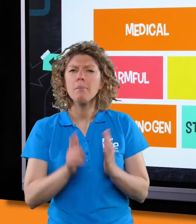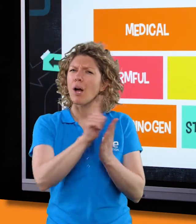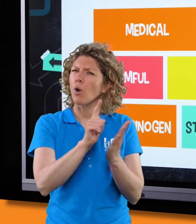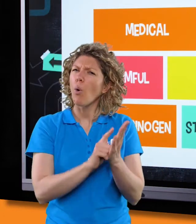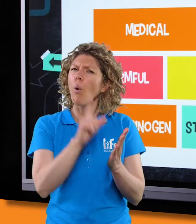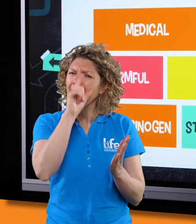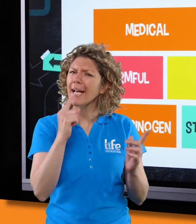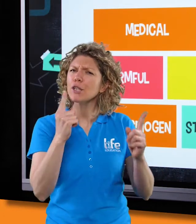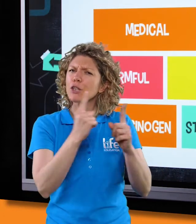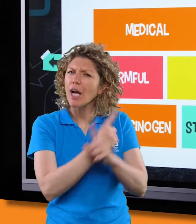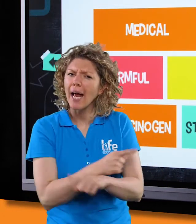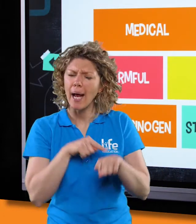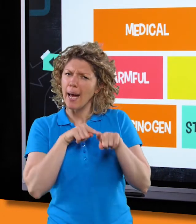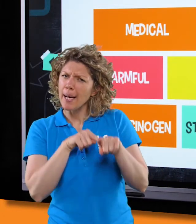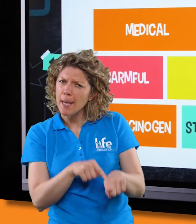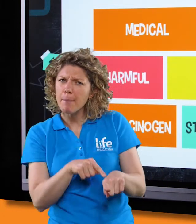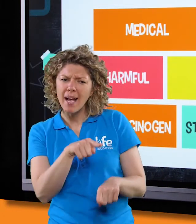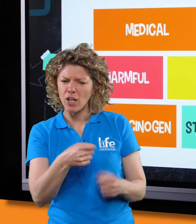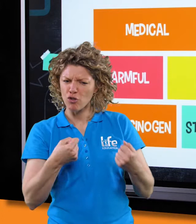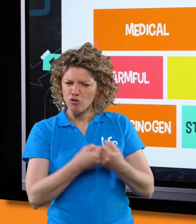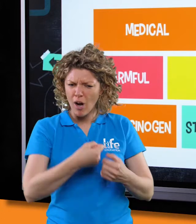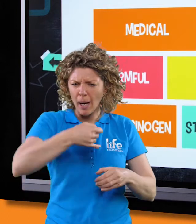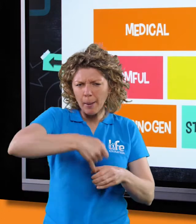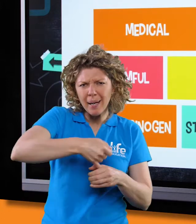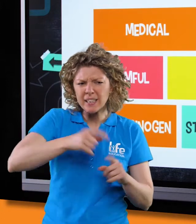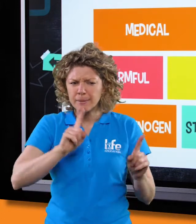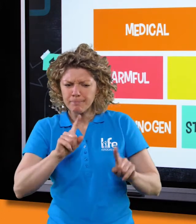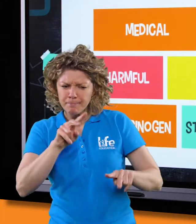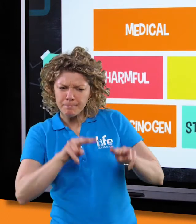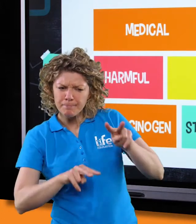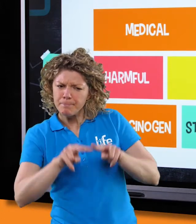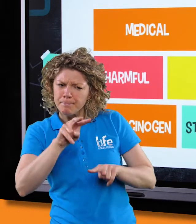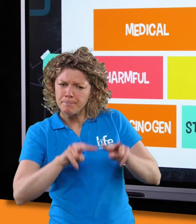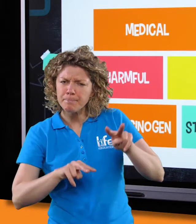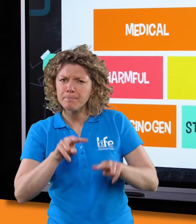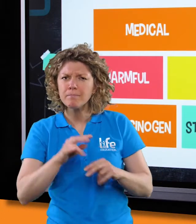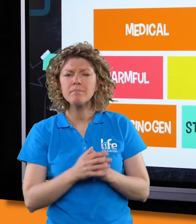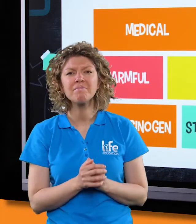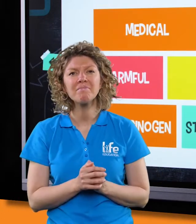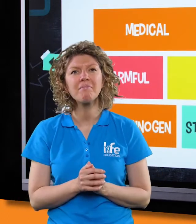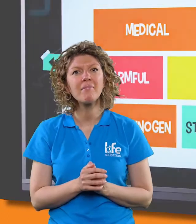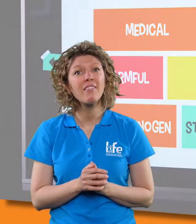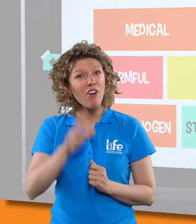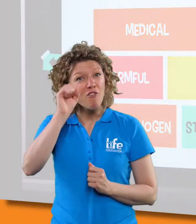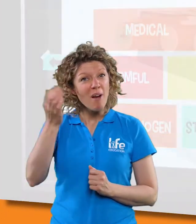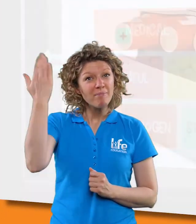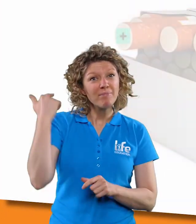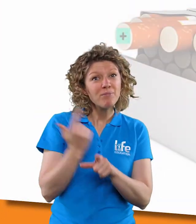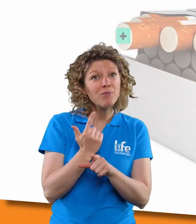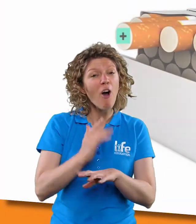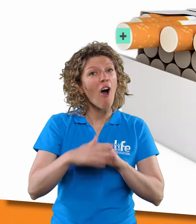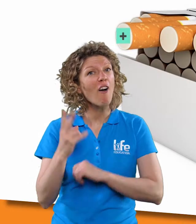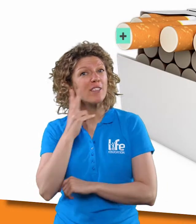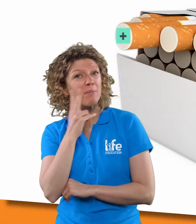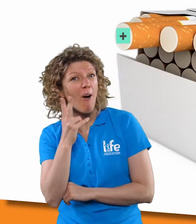A really simple example of this is cigarettes. Again, going back to your grandparents' time, and I think I mentioned that before,